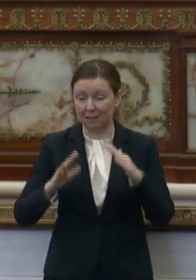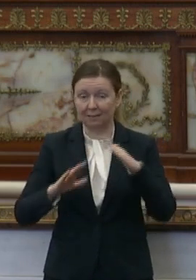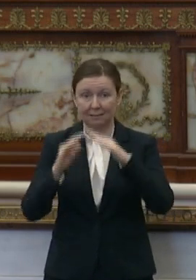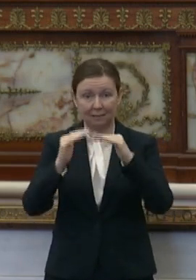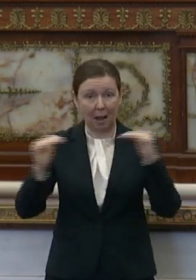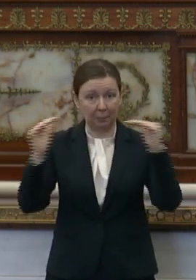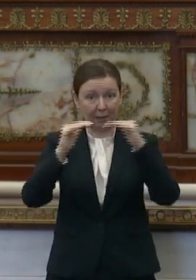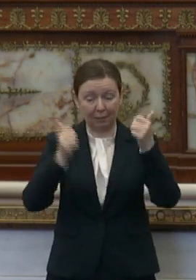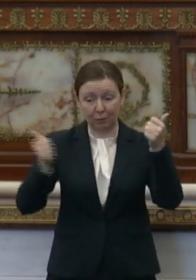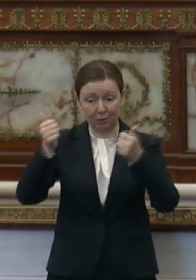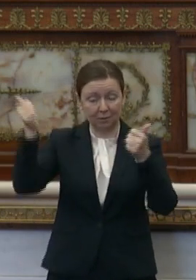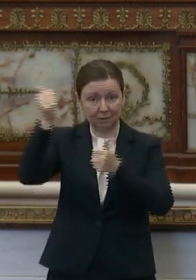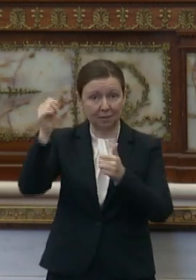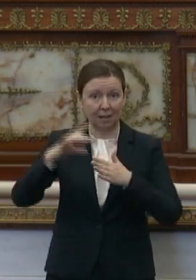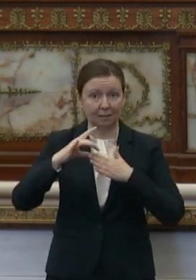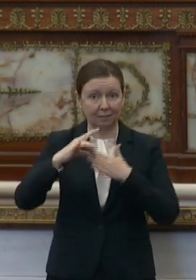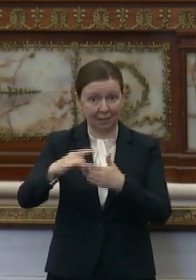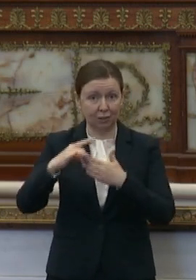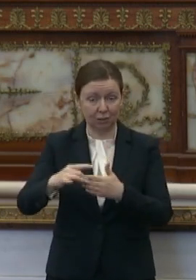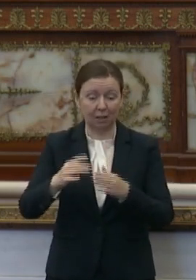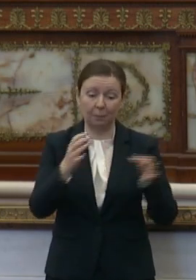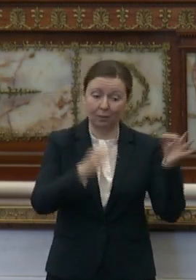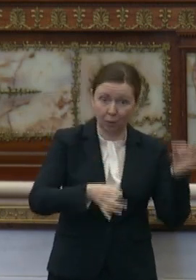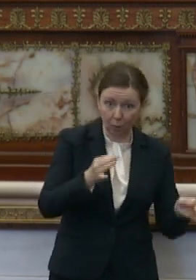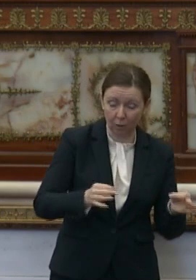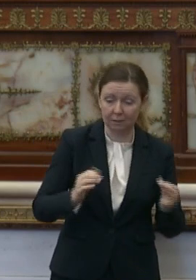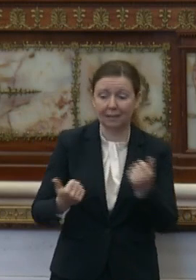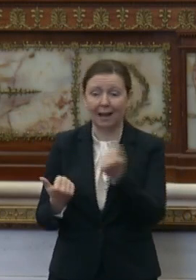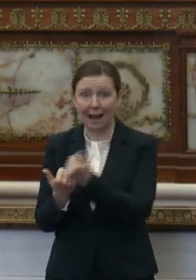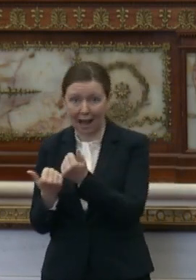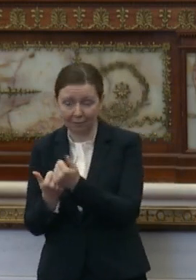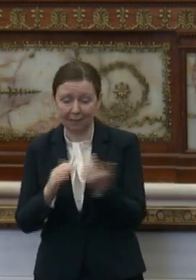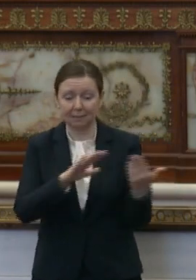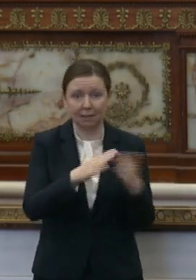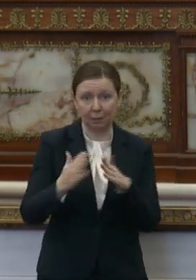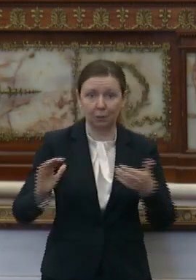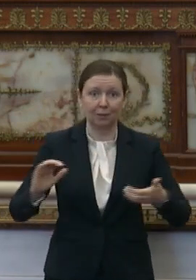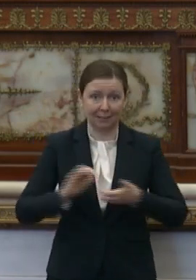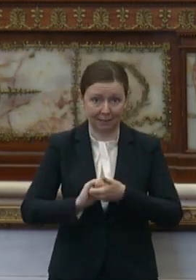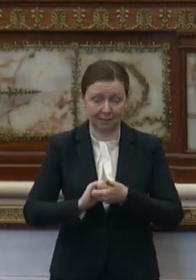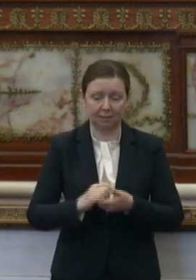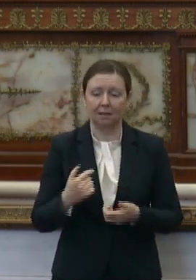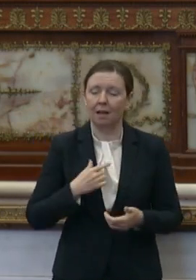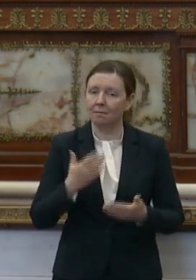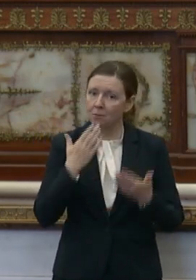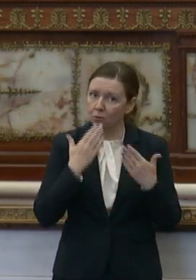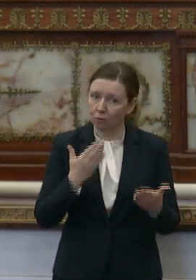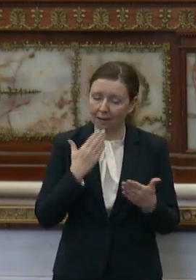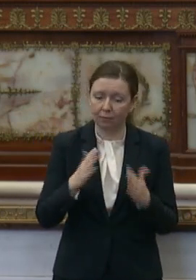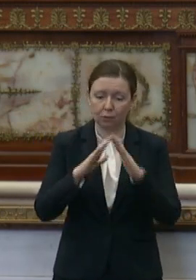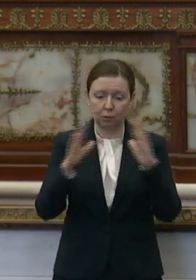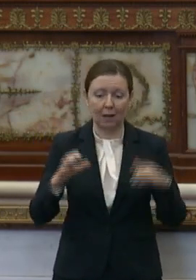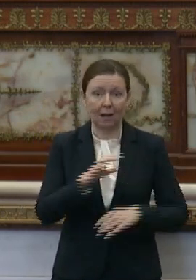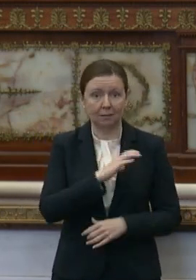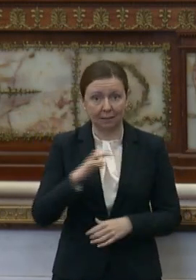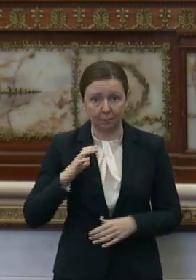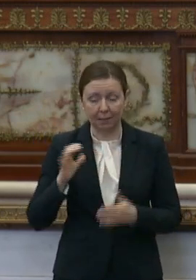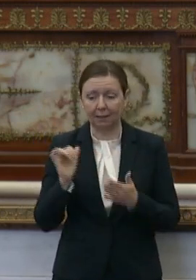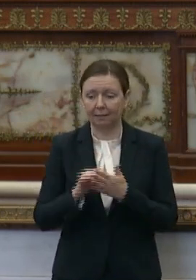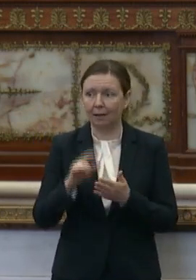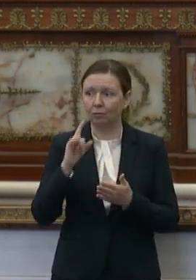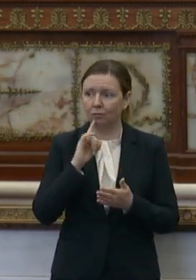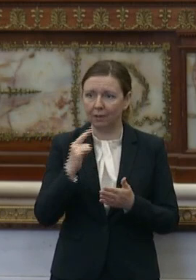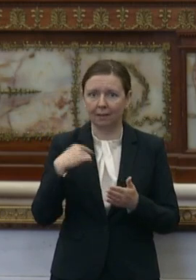of city leadership, of the courts, and of our advocates and communities. I'm grateful to a housing committee that put us